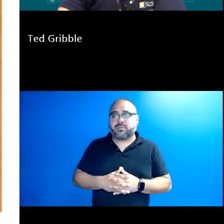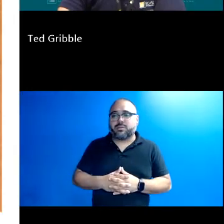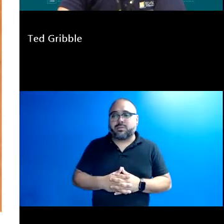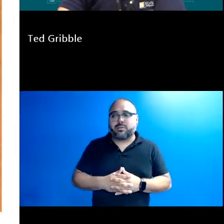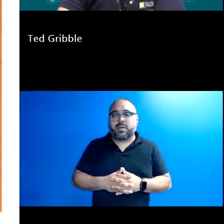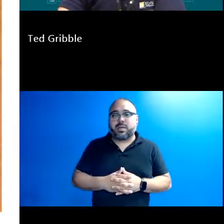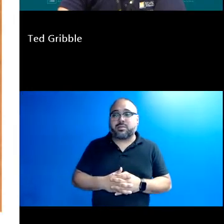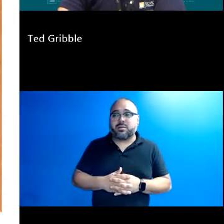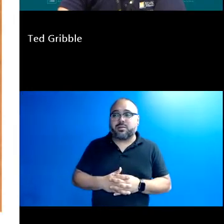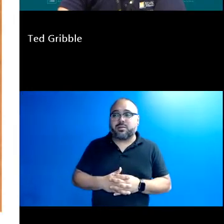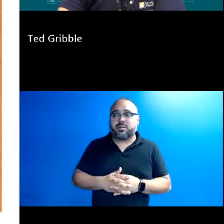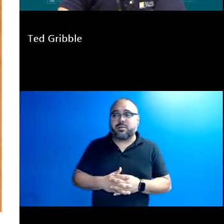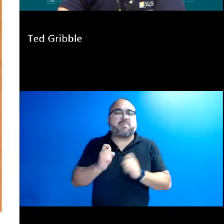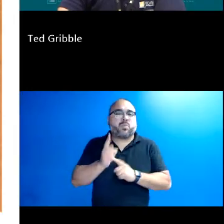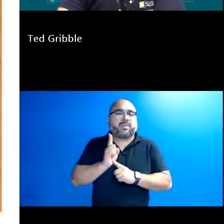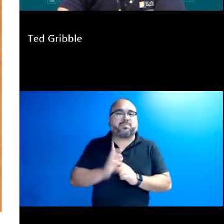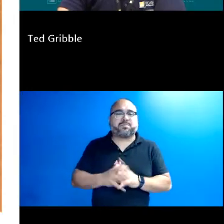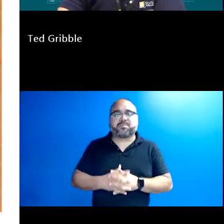Give me a second here.